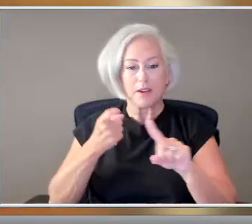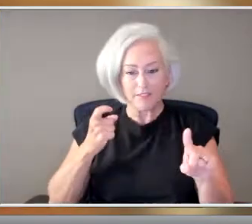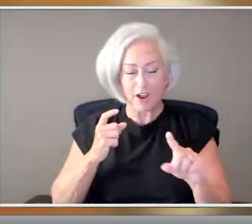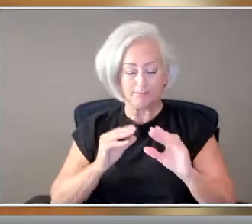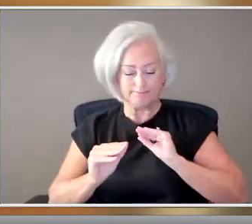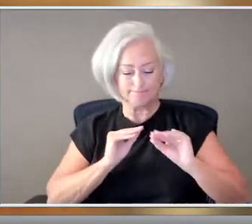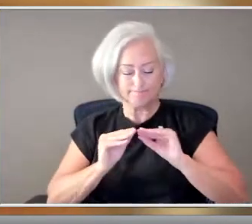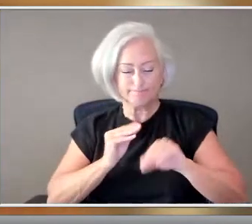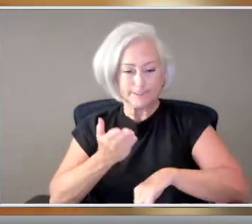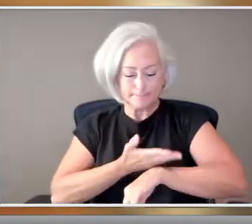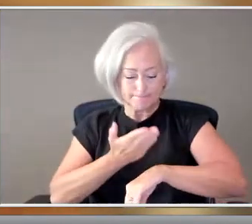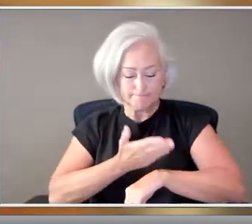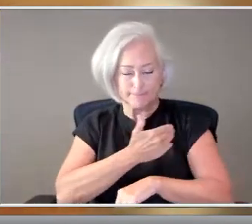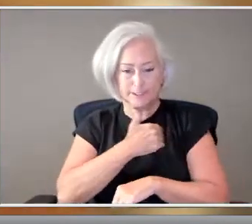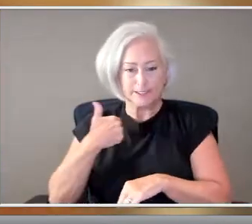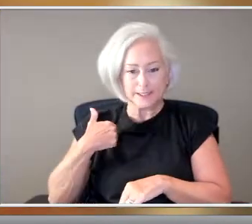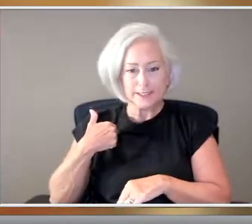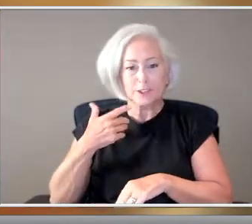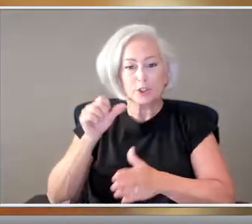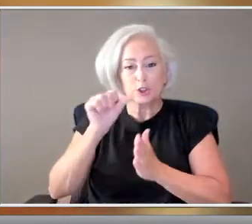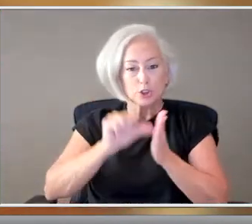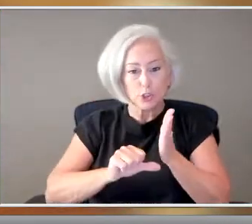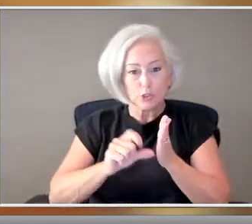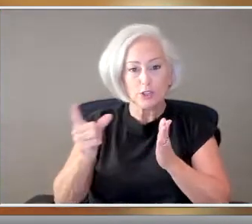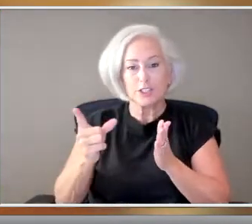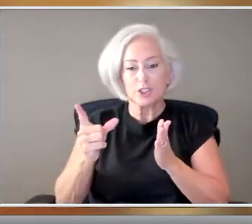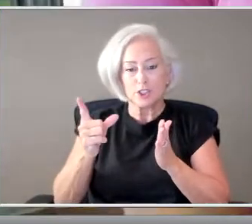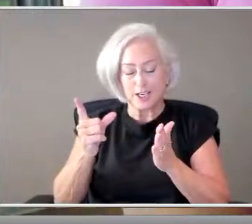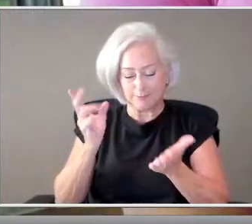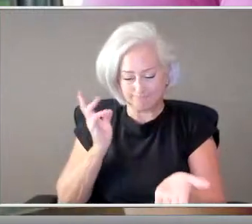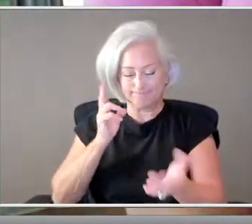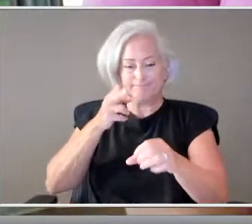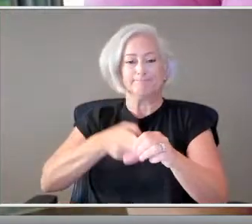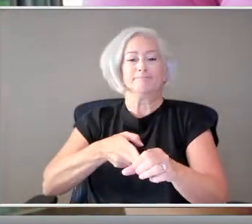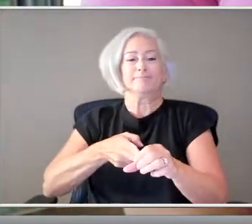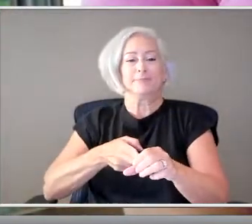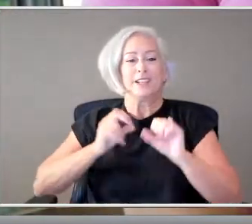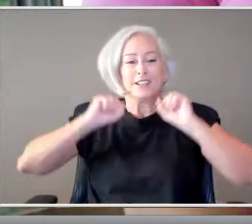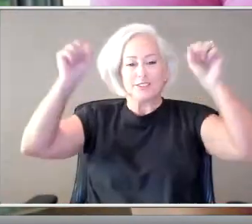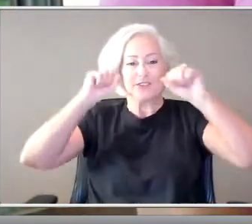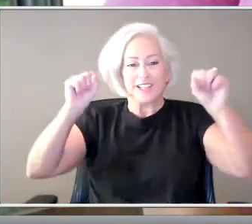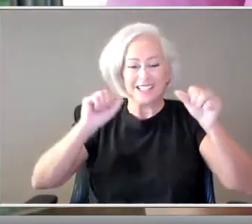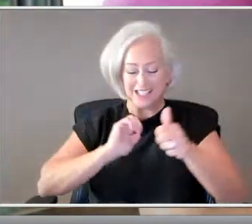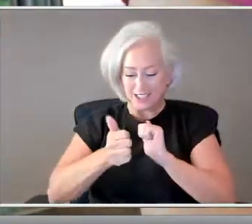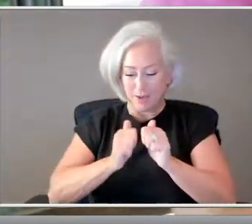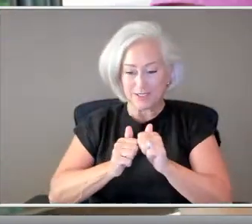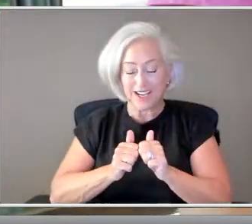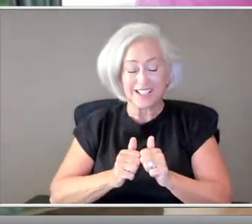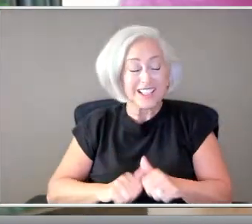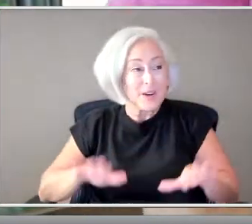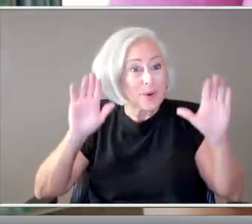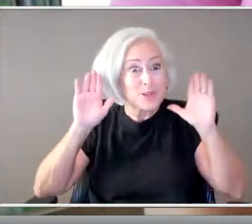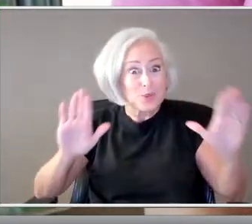she entered her first fitness competition. And guess what? It went great. I won.